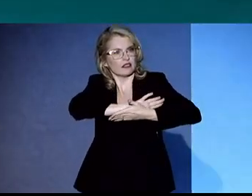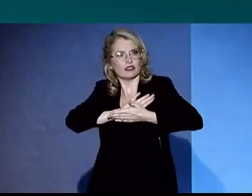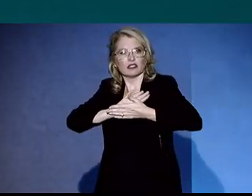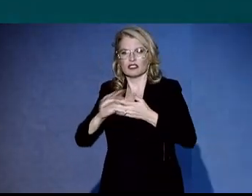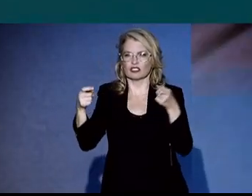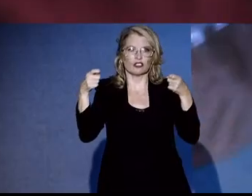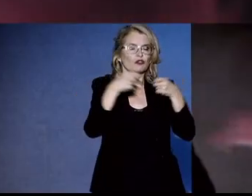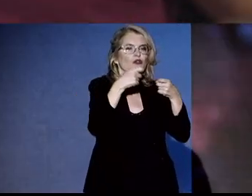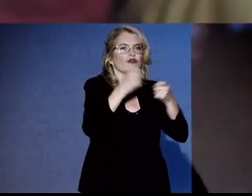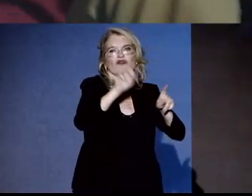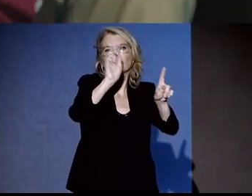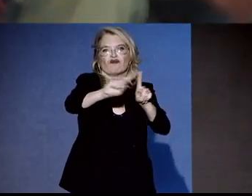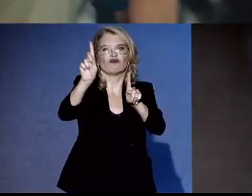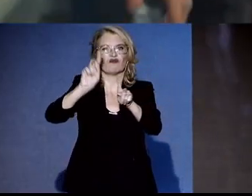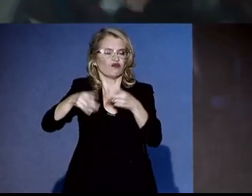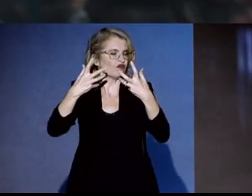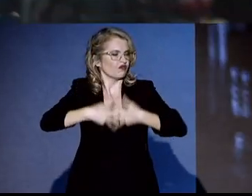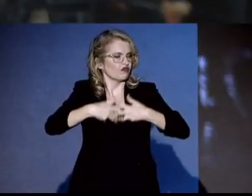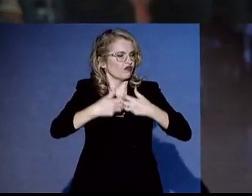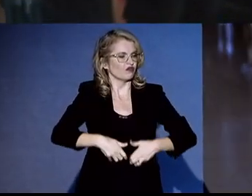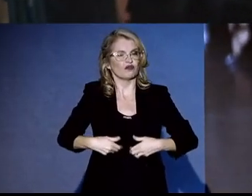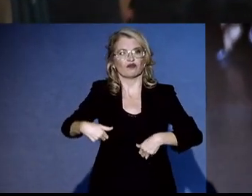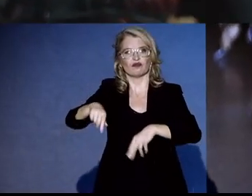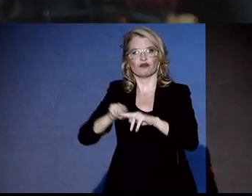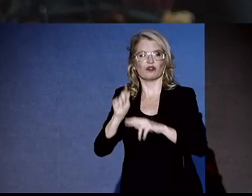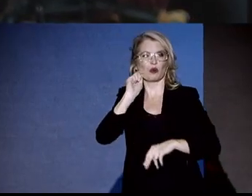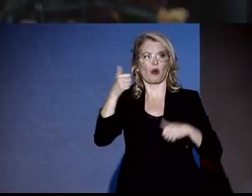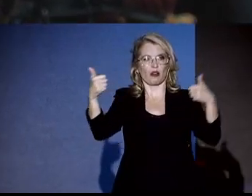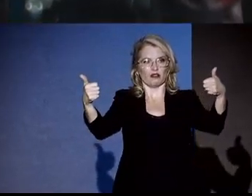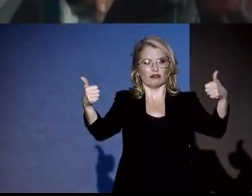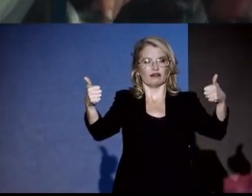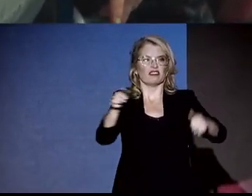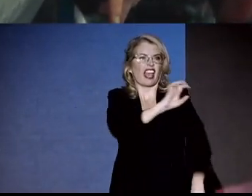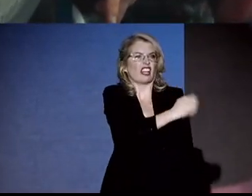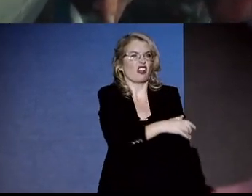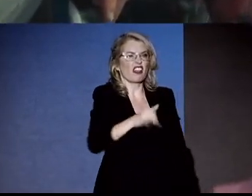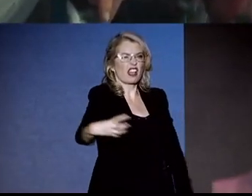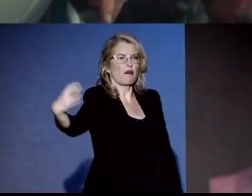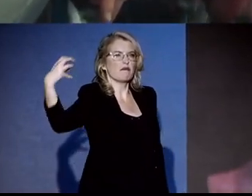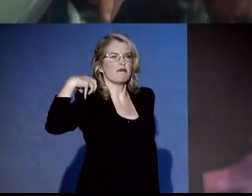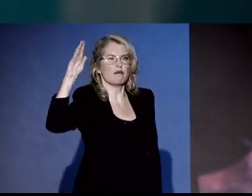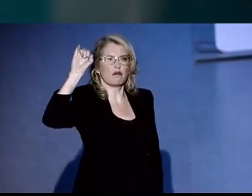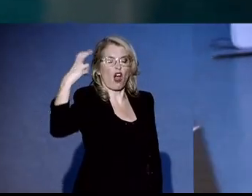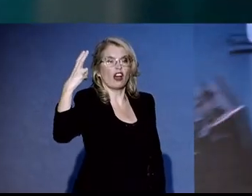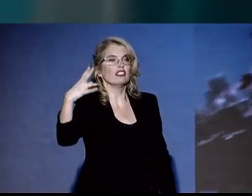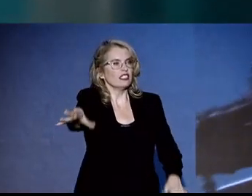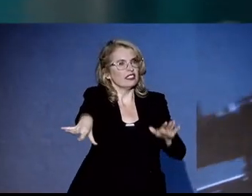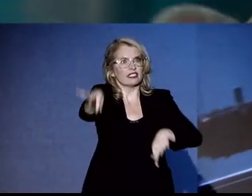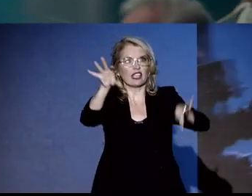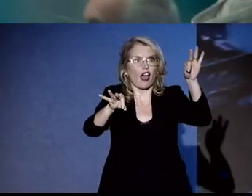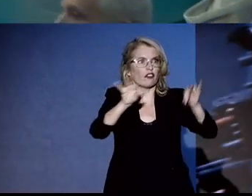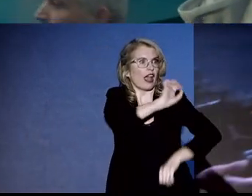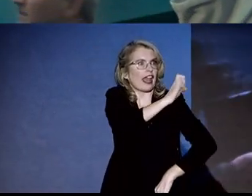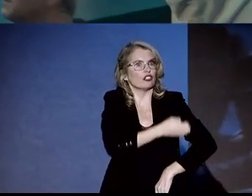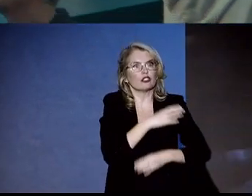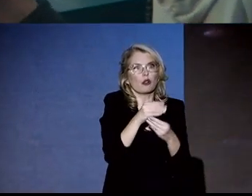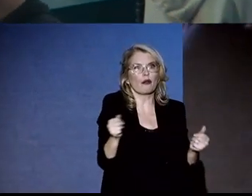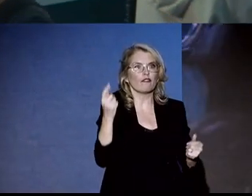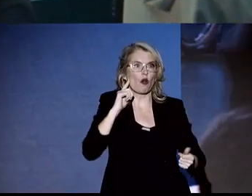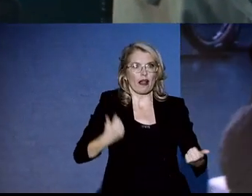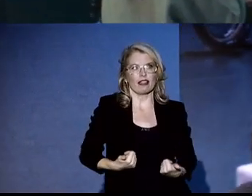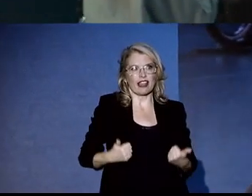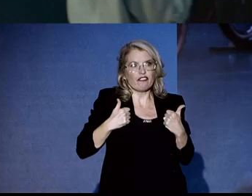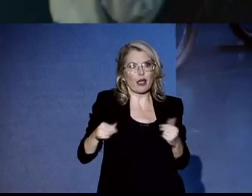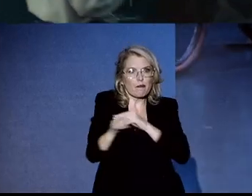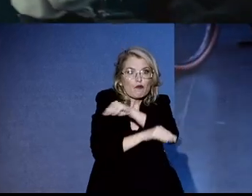many tools. Cut, we're cool. Energized like a Bosch. Discover innovative energy solutions for living